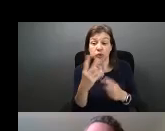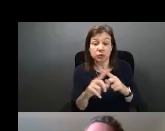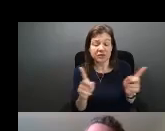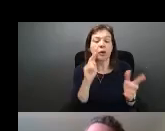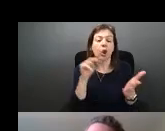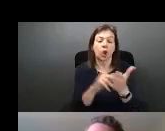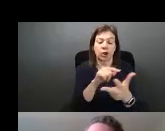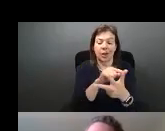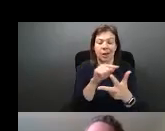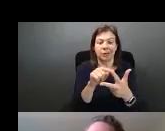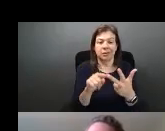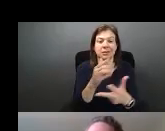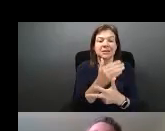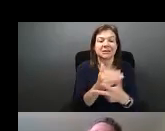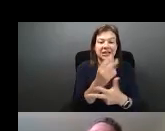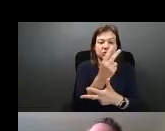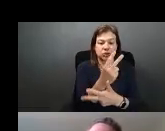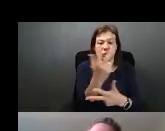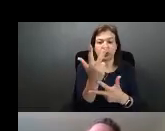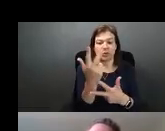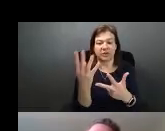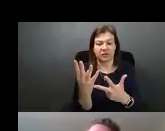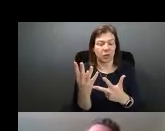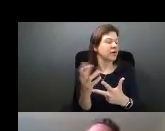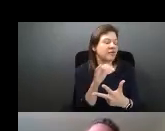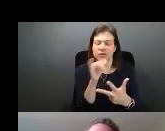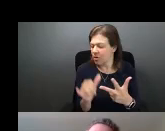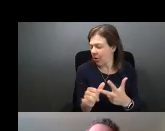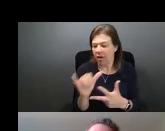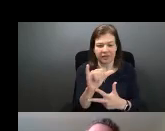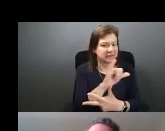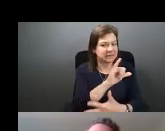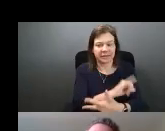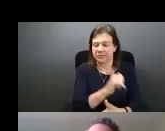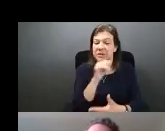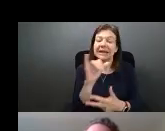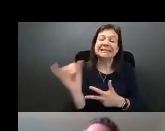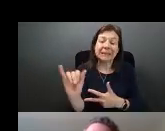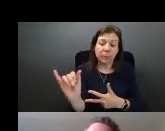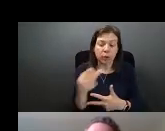at these sections in each one. They're not identical in every one.